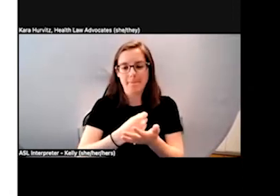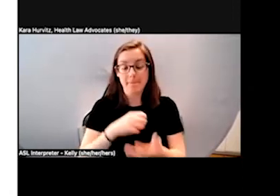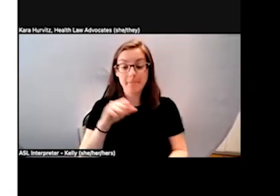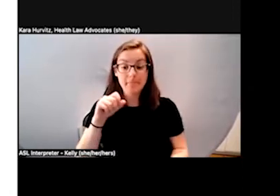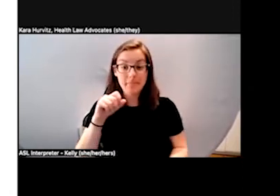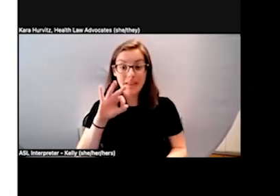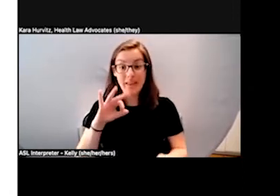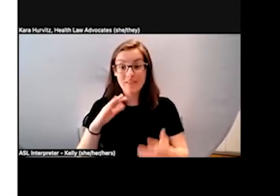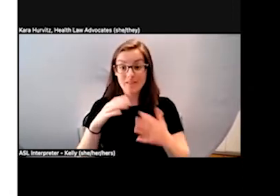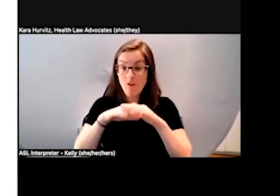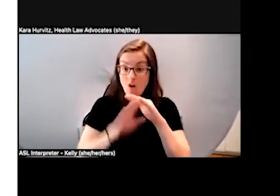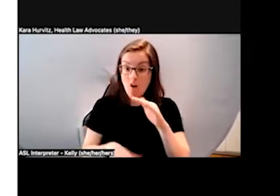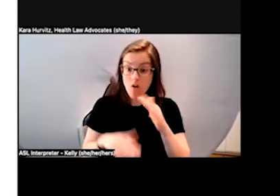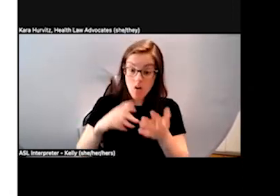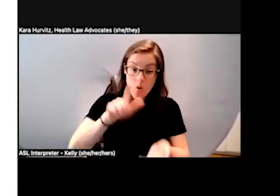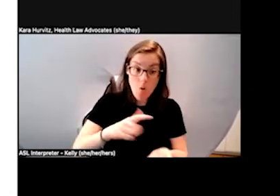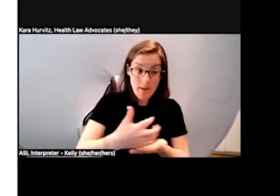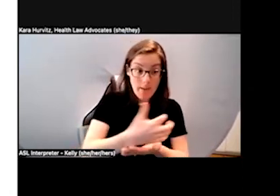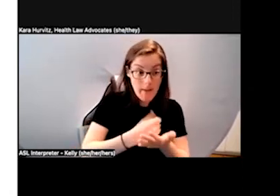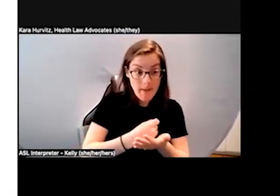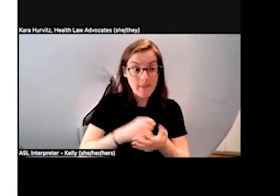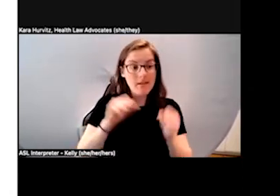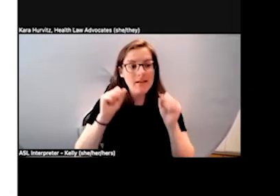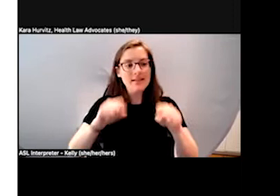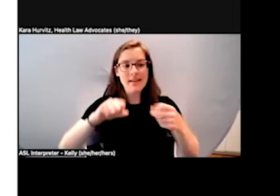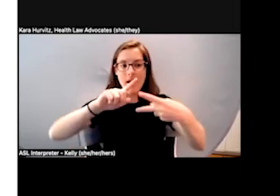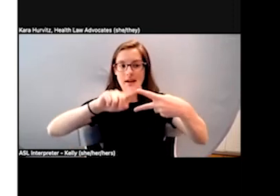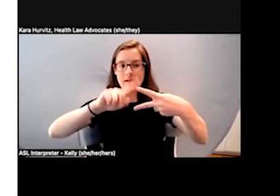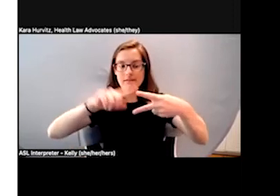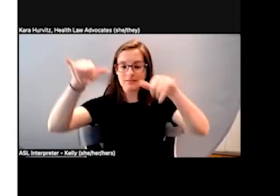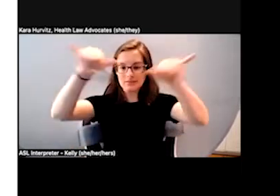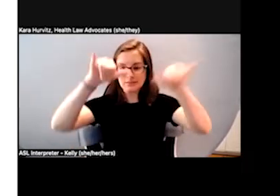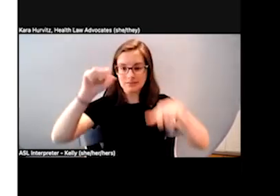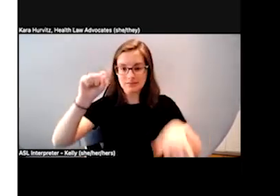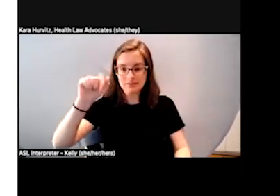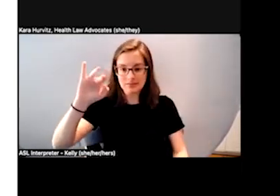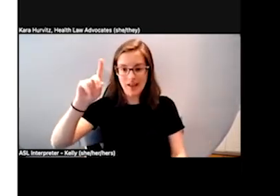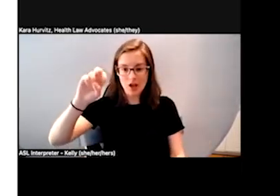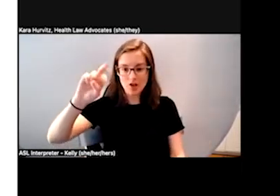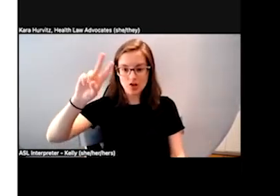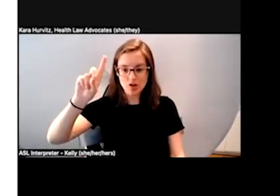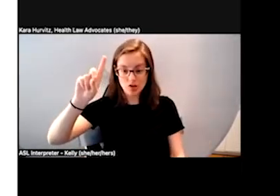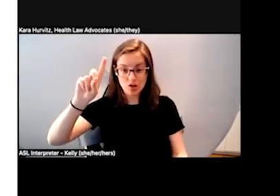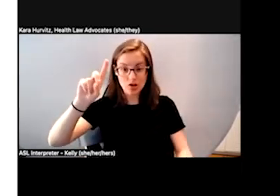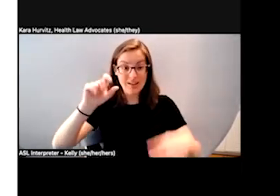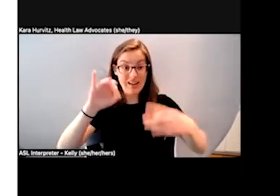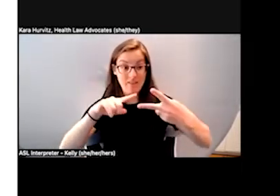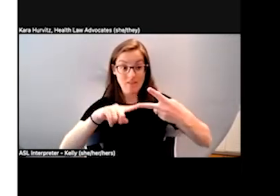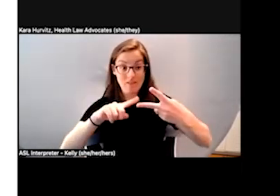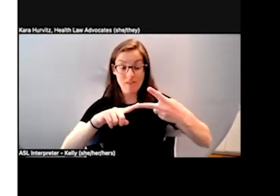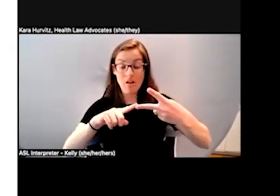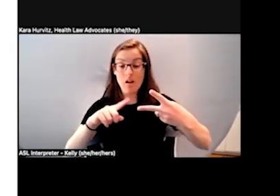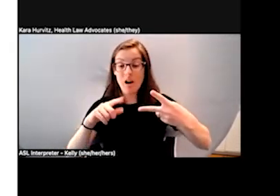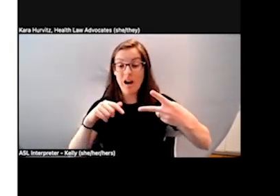you're under a certain income level, you can get standard. If you're over that, but meet the disability